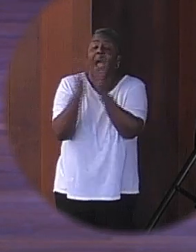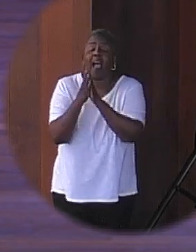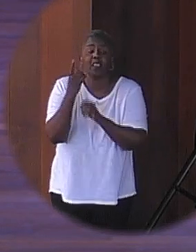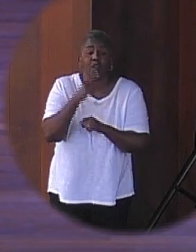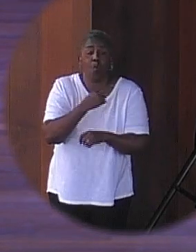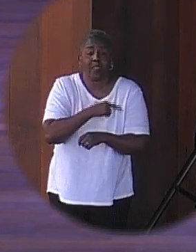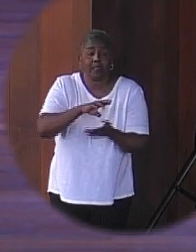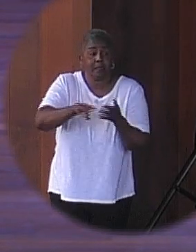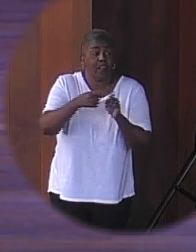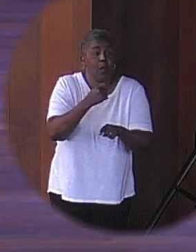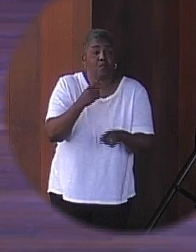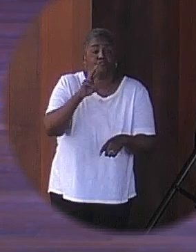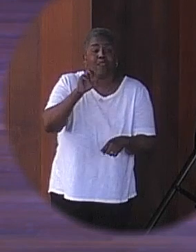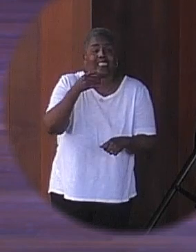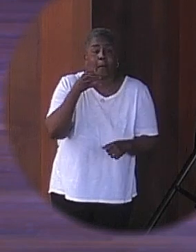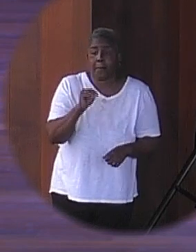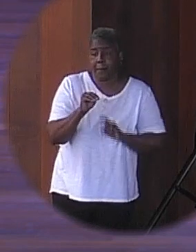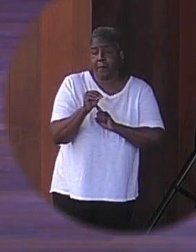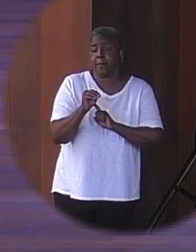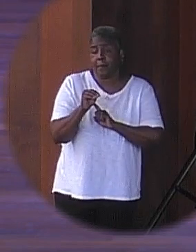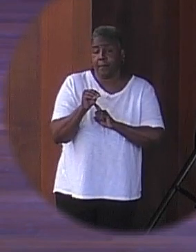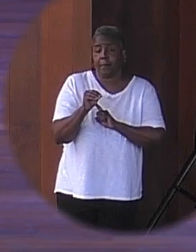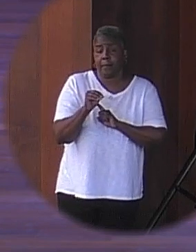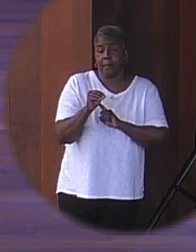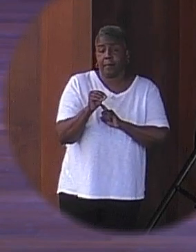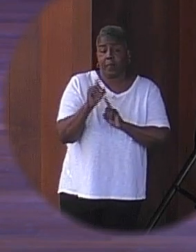for religious exemption from racism.